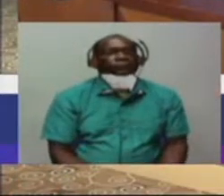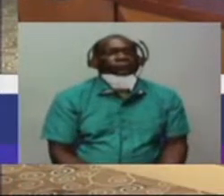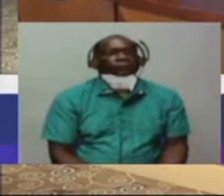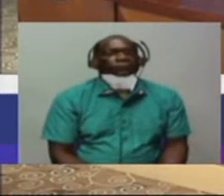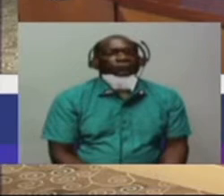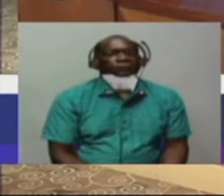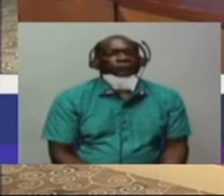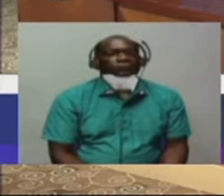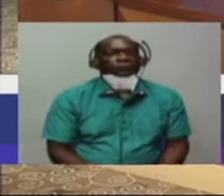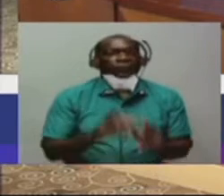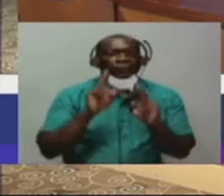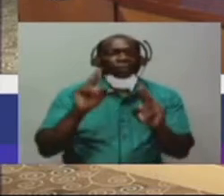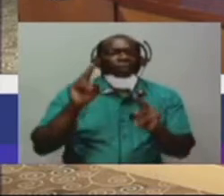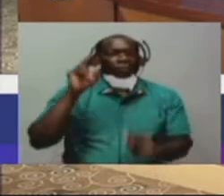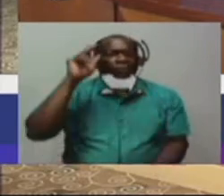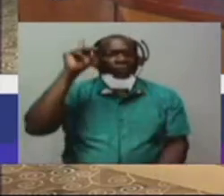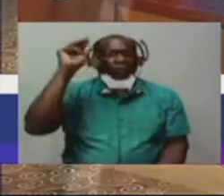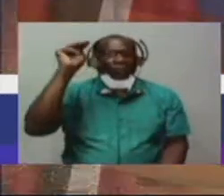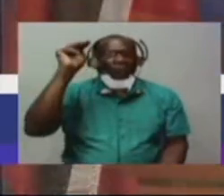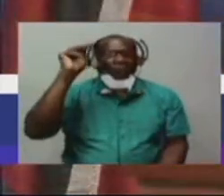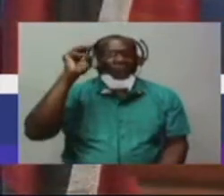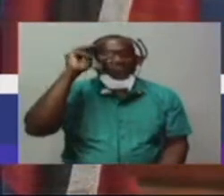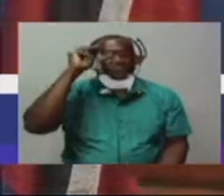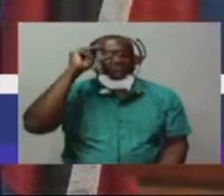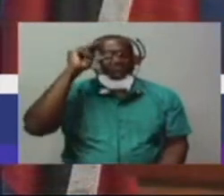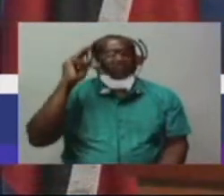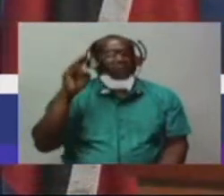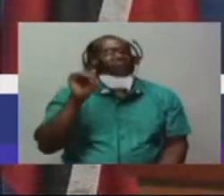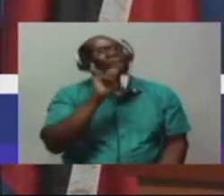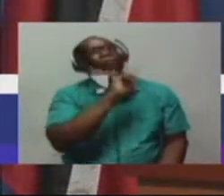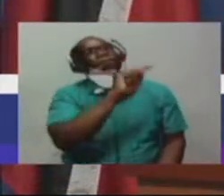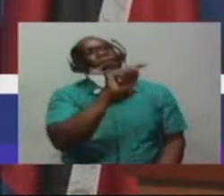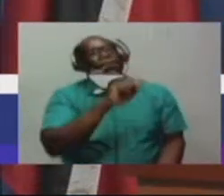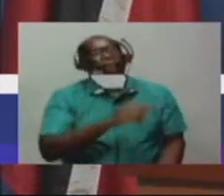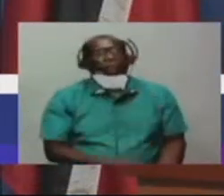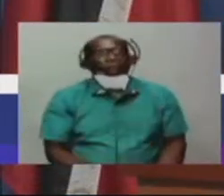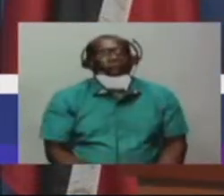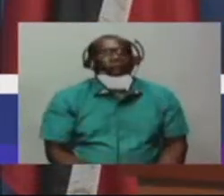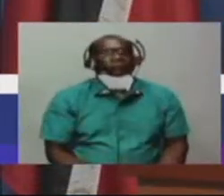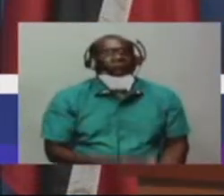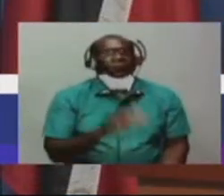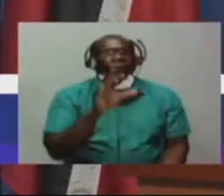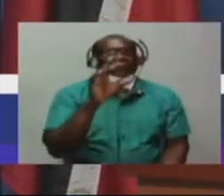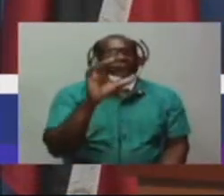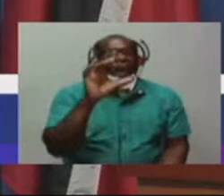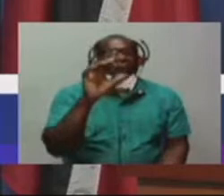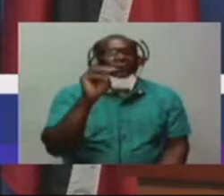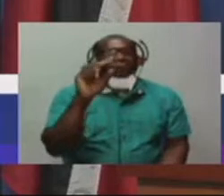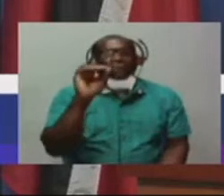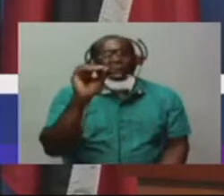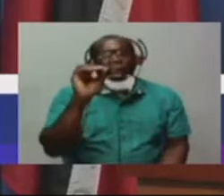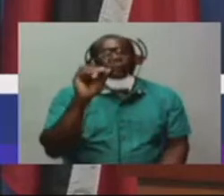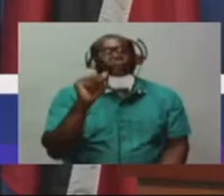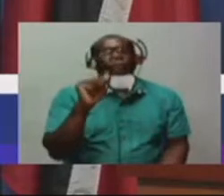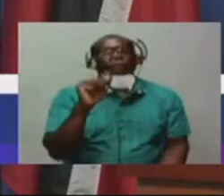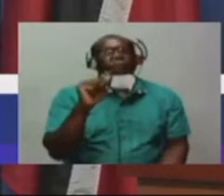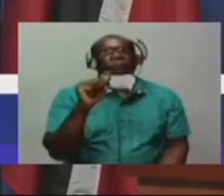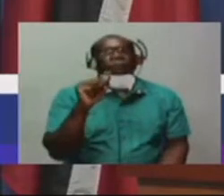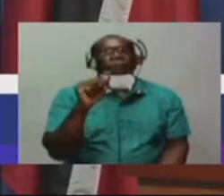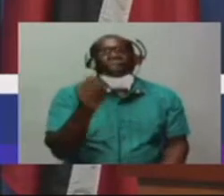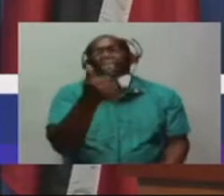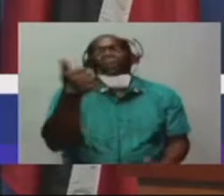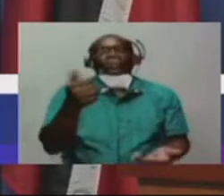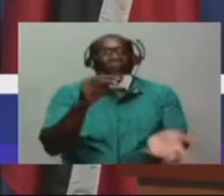Honorable Prime Minister, Ministers, Dr. Pasram, CMO, members of the medical